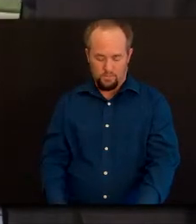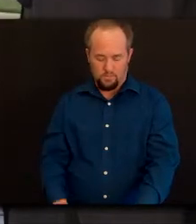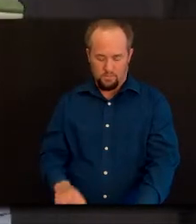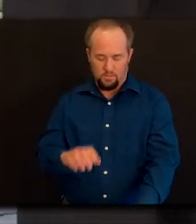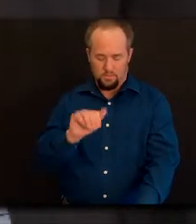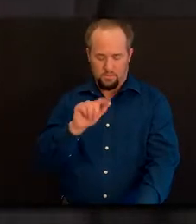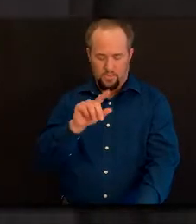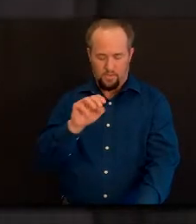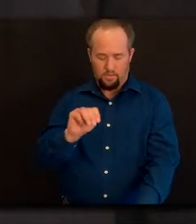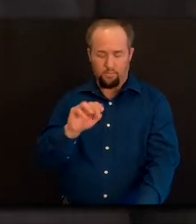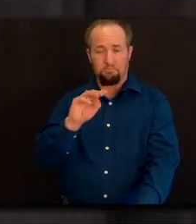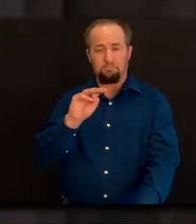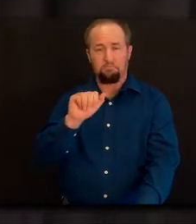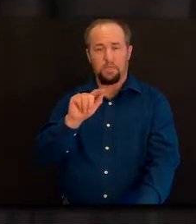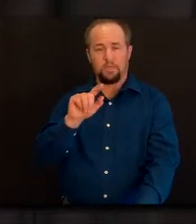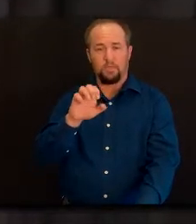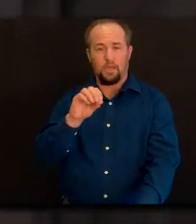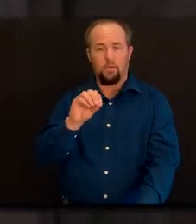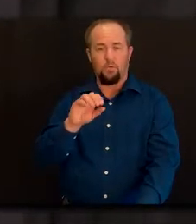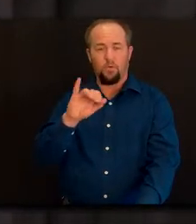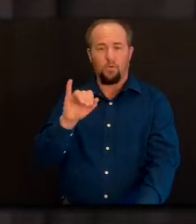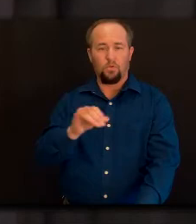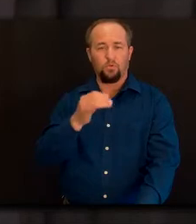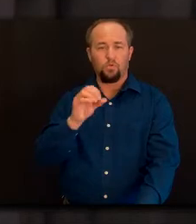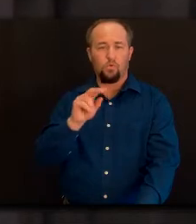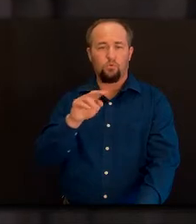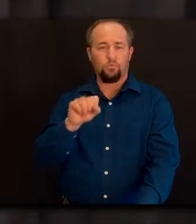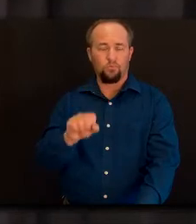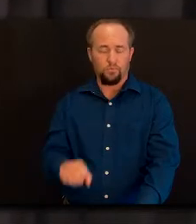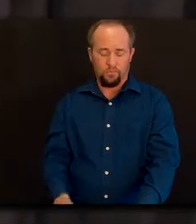Adam Mateo Jones.